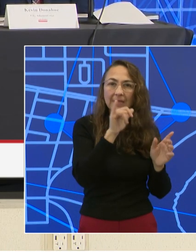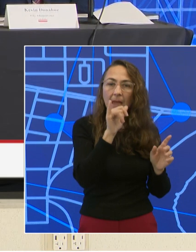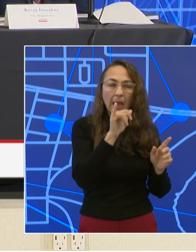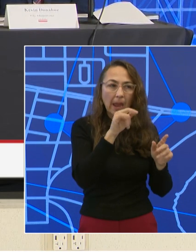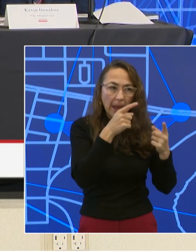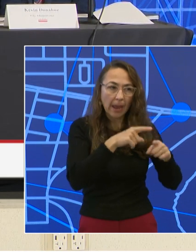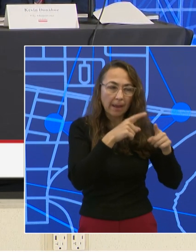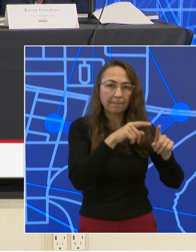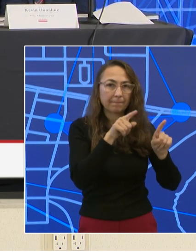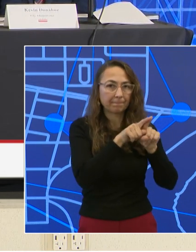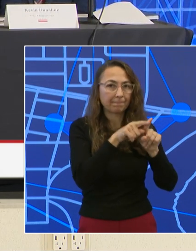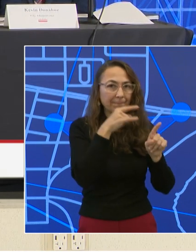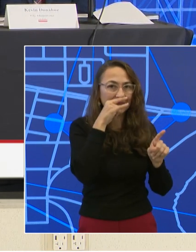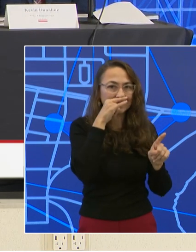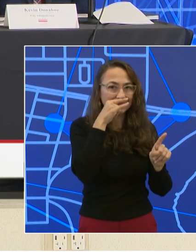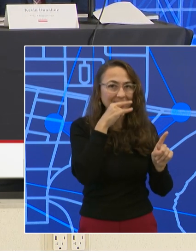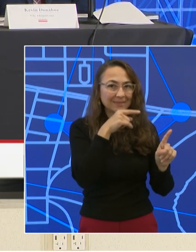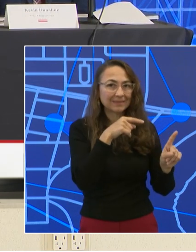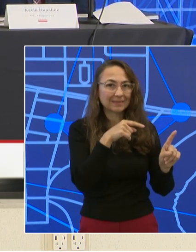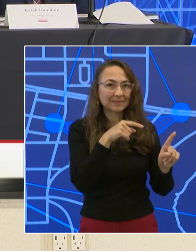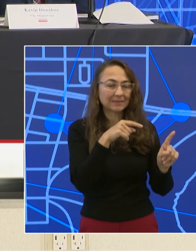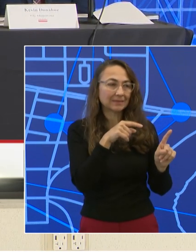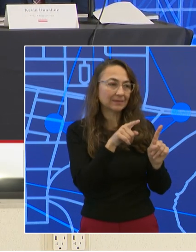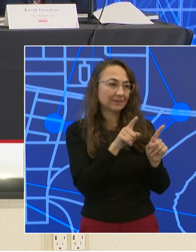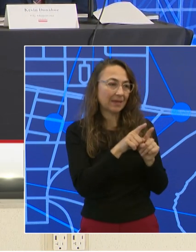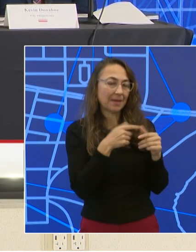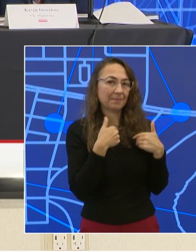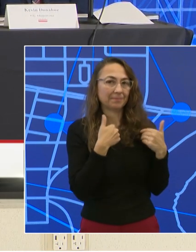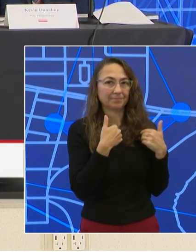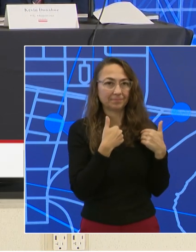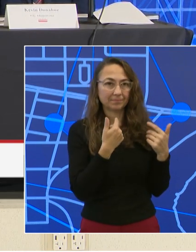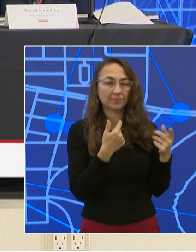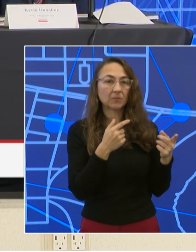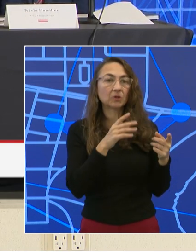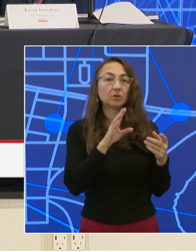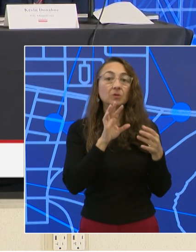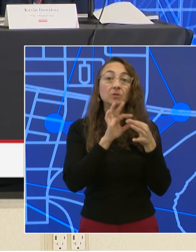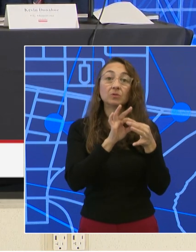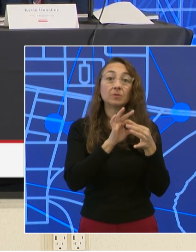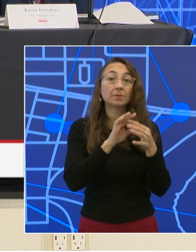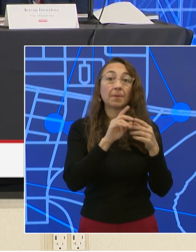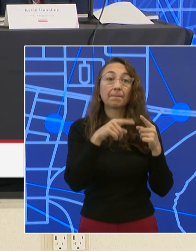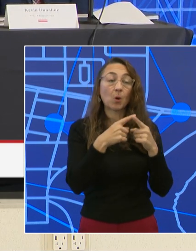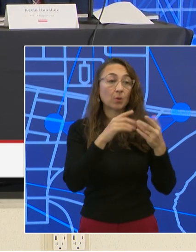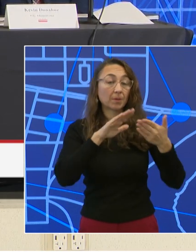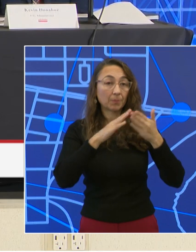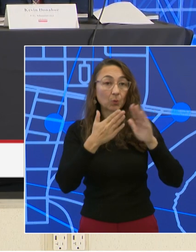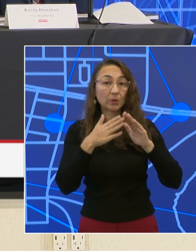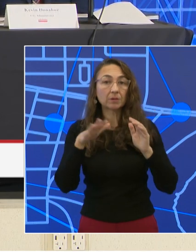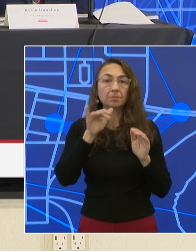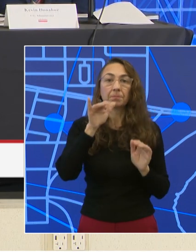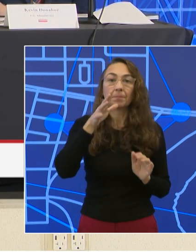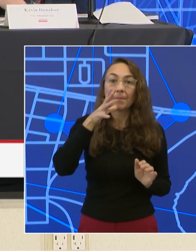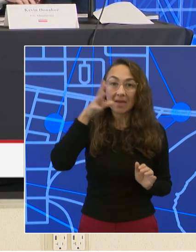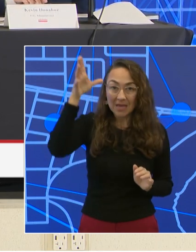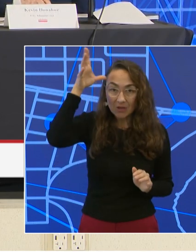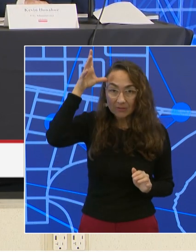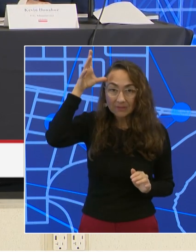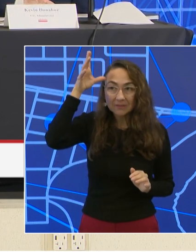arrests. What I can say about community and some parents, even last night, we had an incident with 3